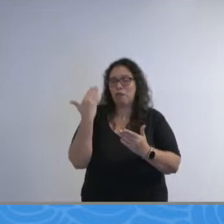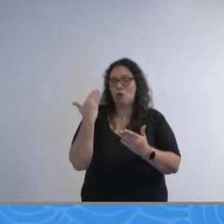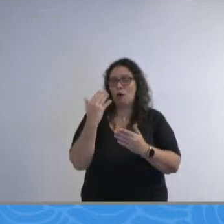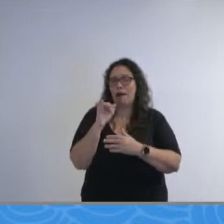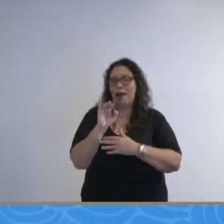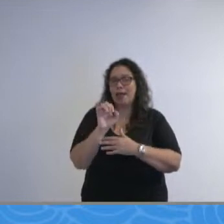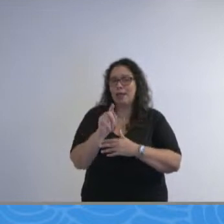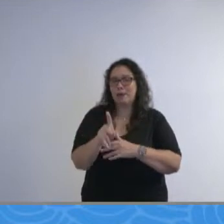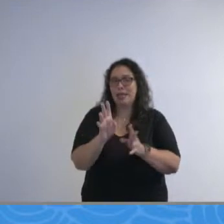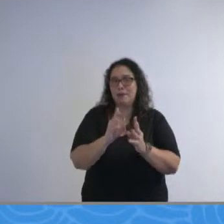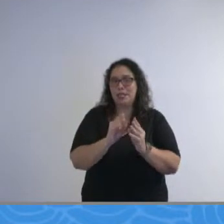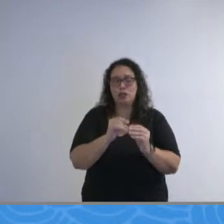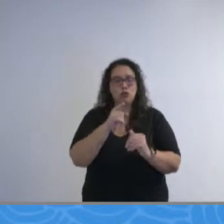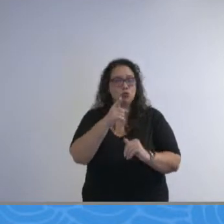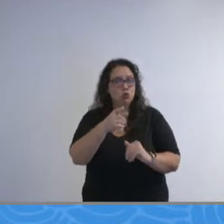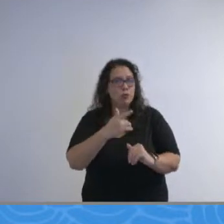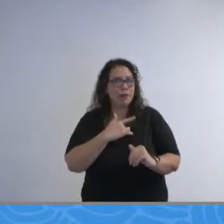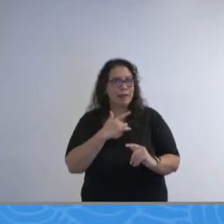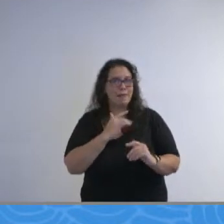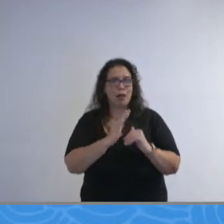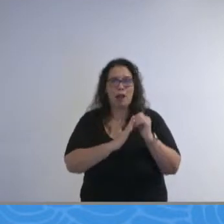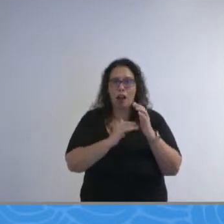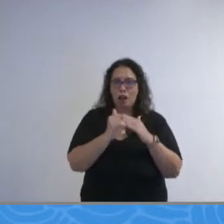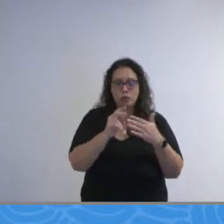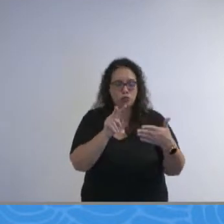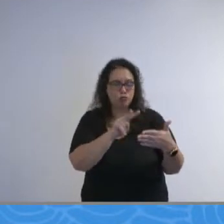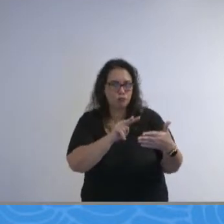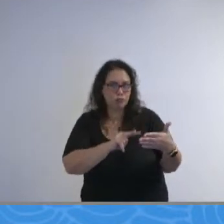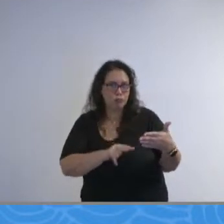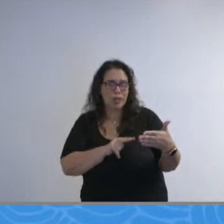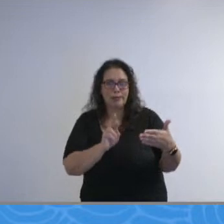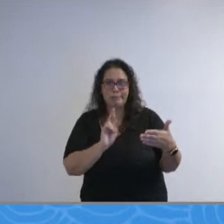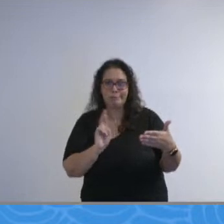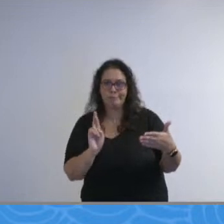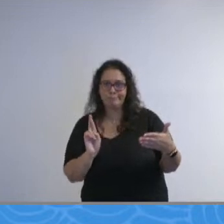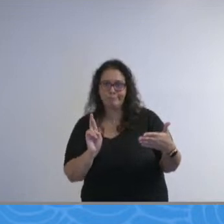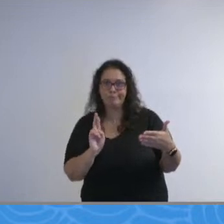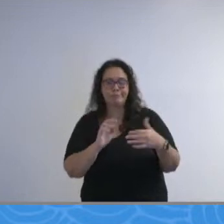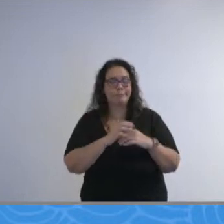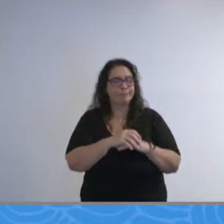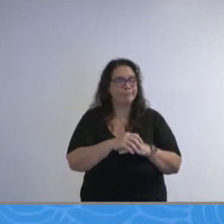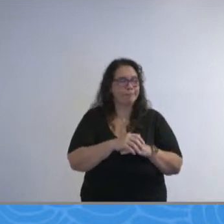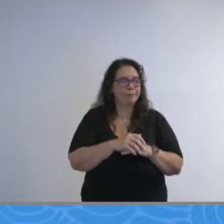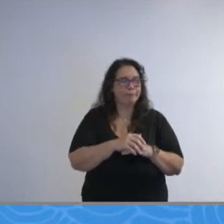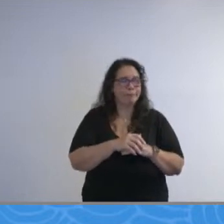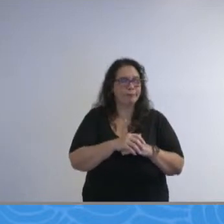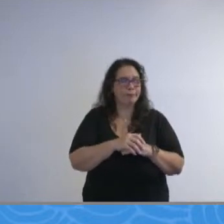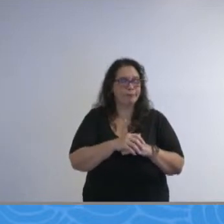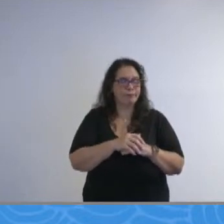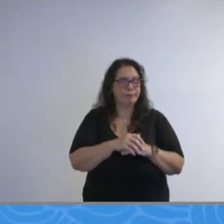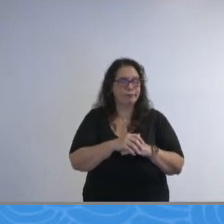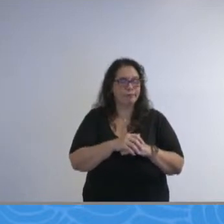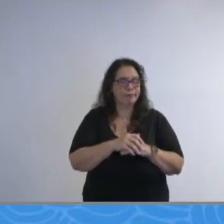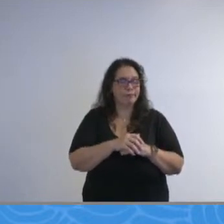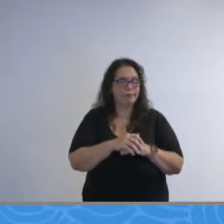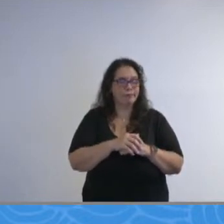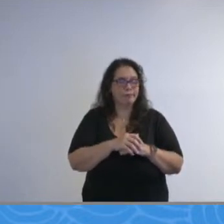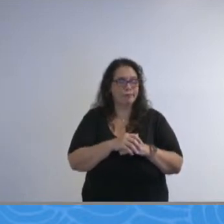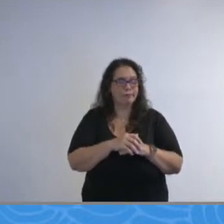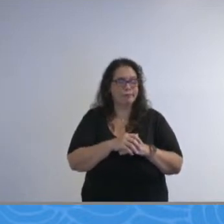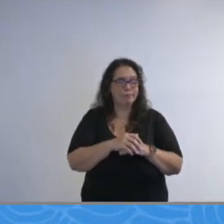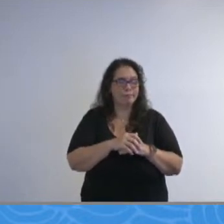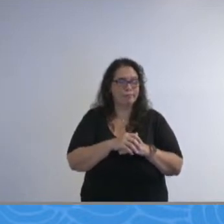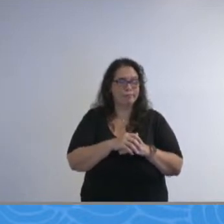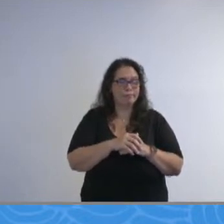way you could feel comfortable and prepared. A prior written notice to go ahead